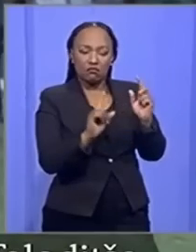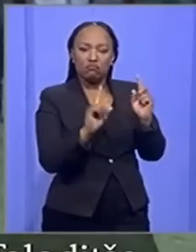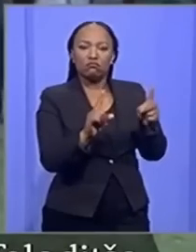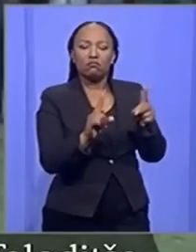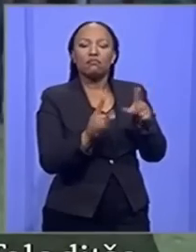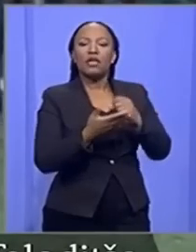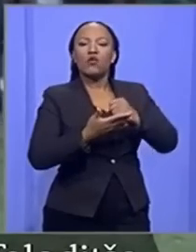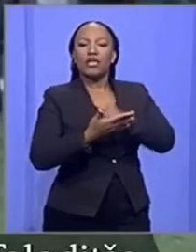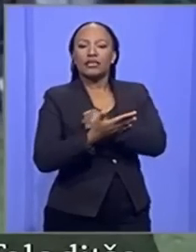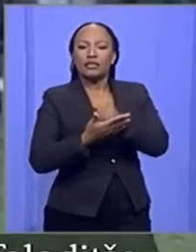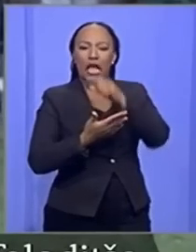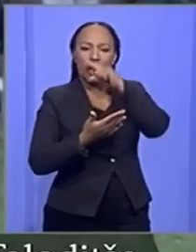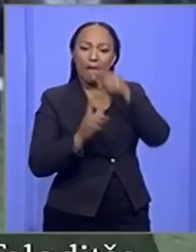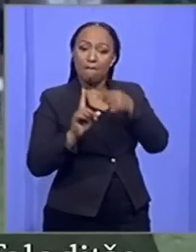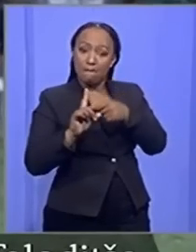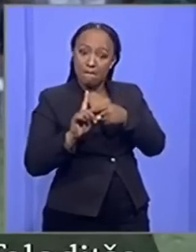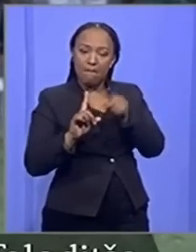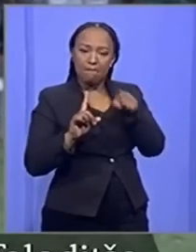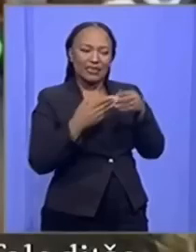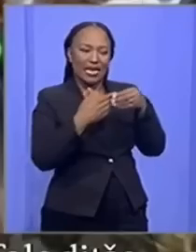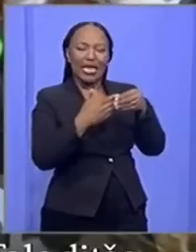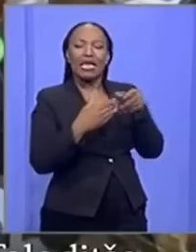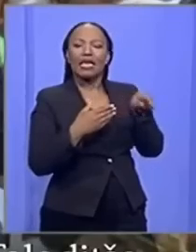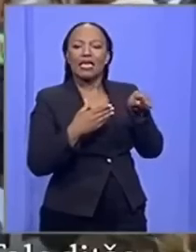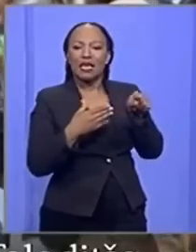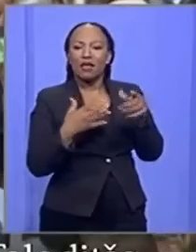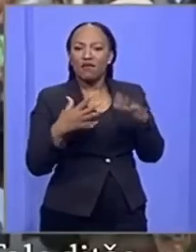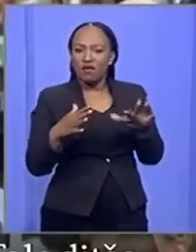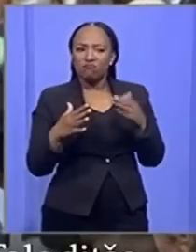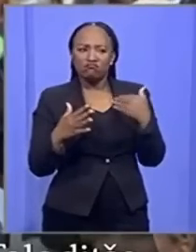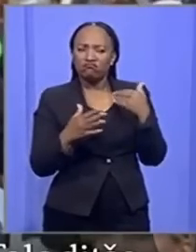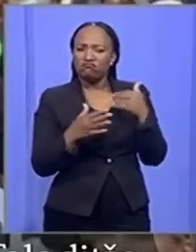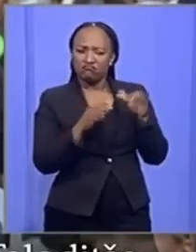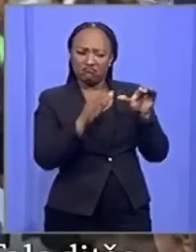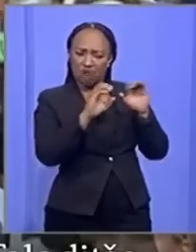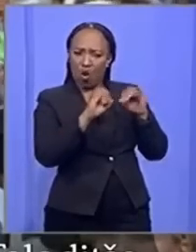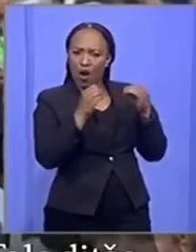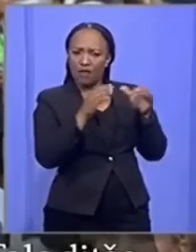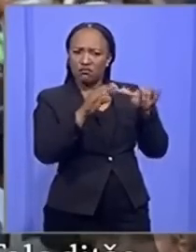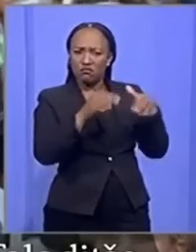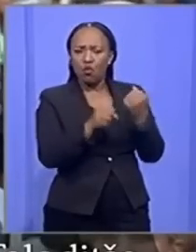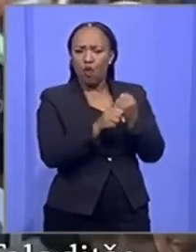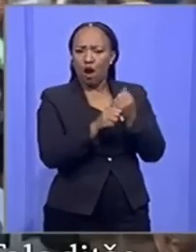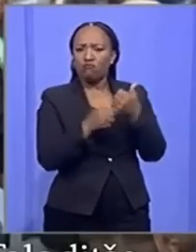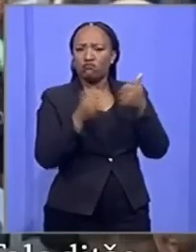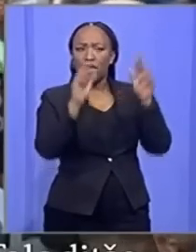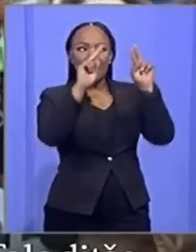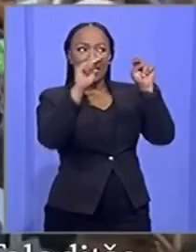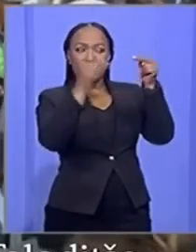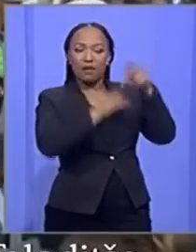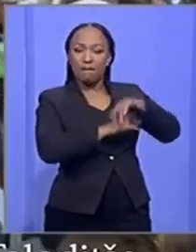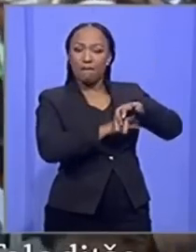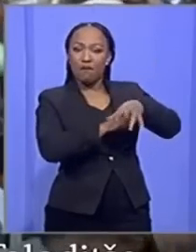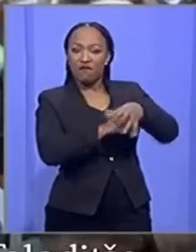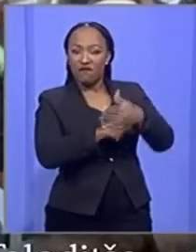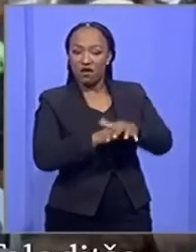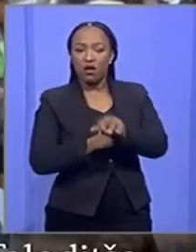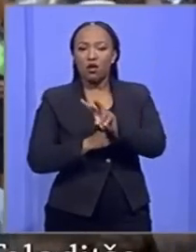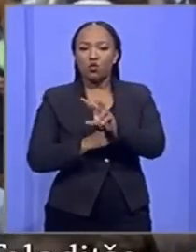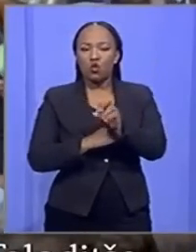mongwadiša bjalo ka moetapele wa mokgatlo woo. Mokgatlo o šomile botse dikgethong tša bosetšhaba le tša diprovense tša ngwageng wo